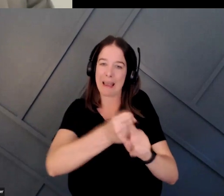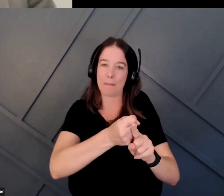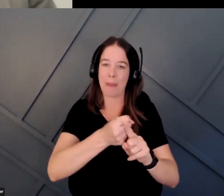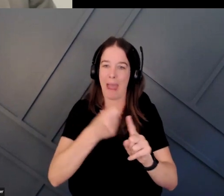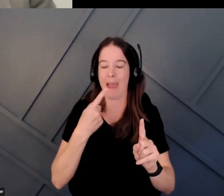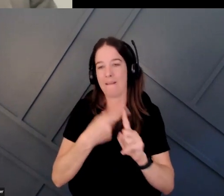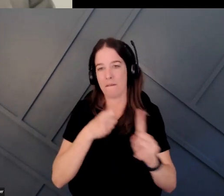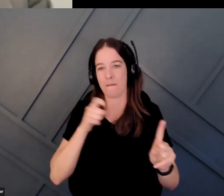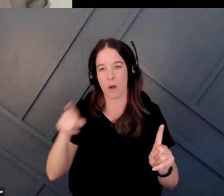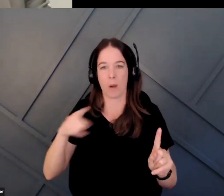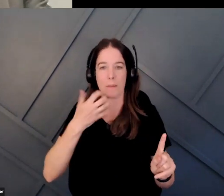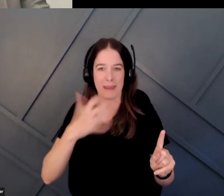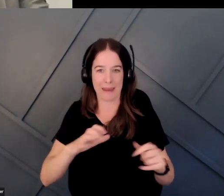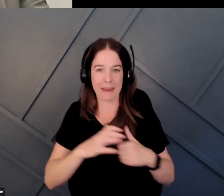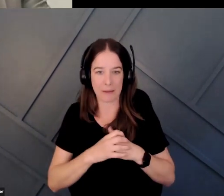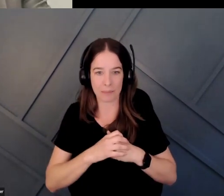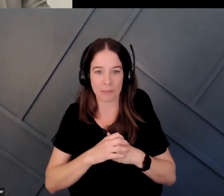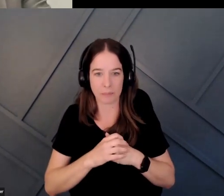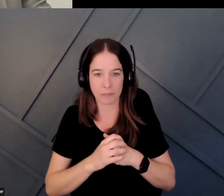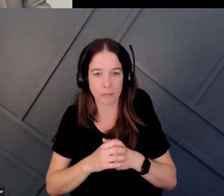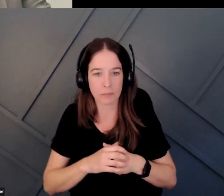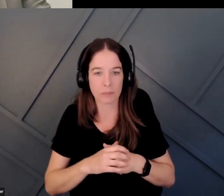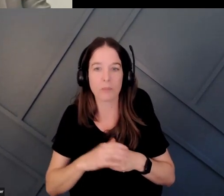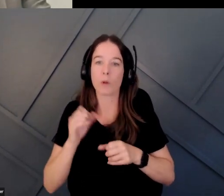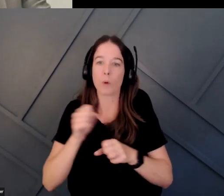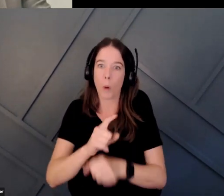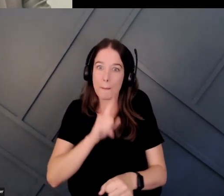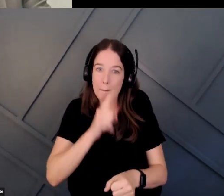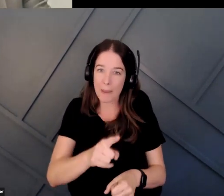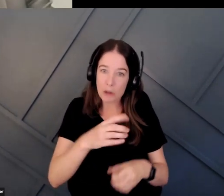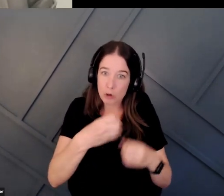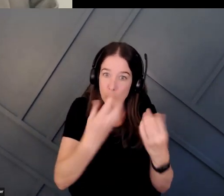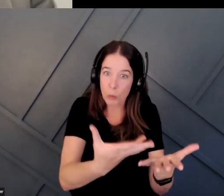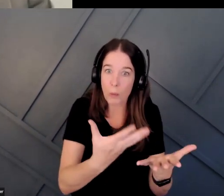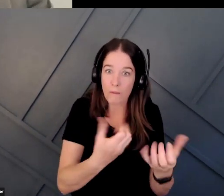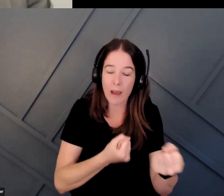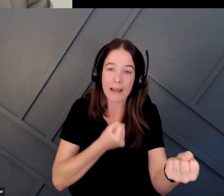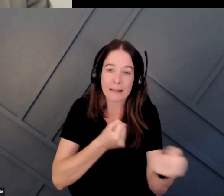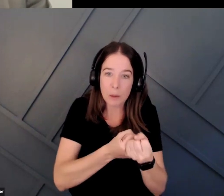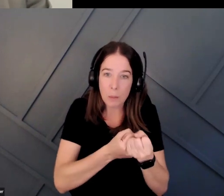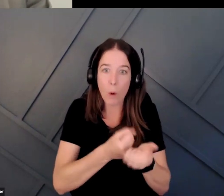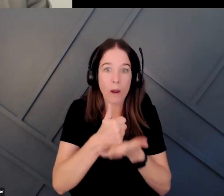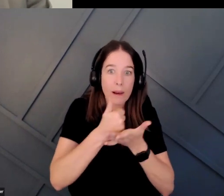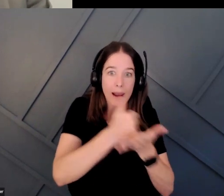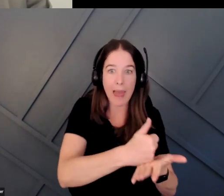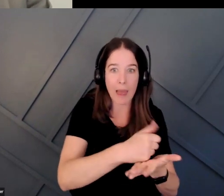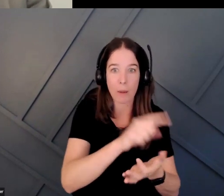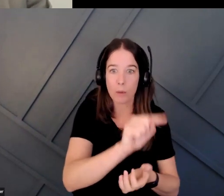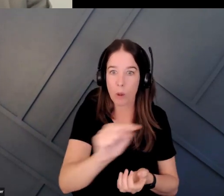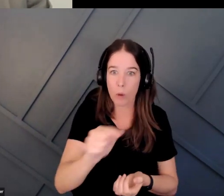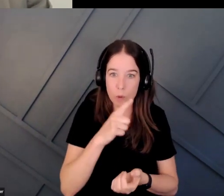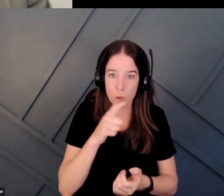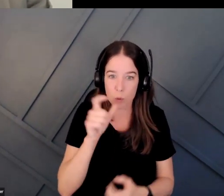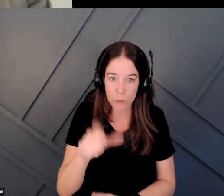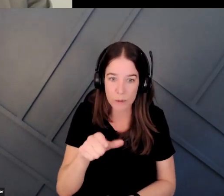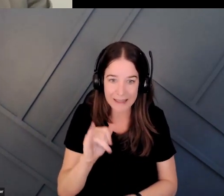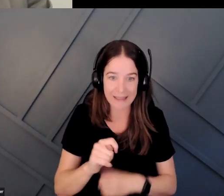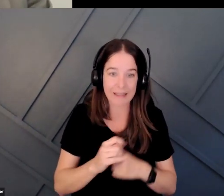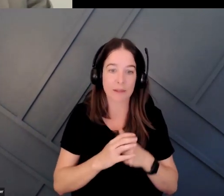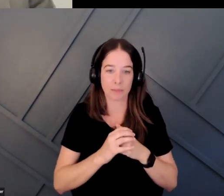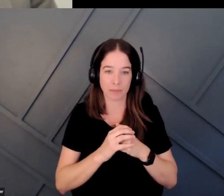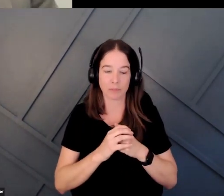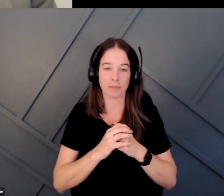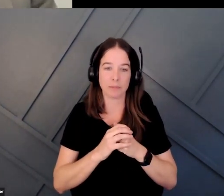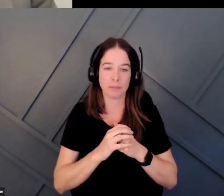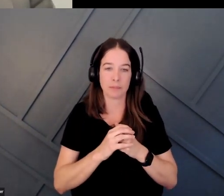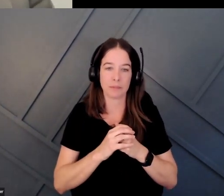and medical aid reach the people who need it most, and help decision makers prioritize community resilience investments. Look